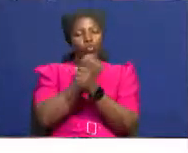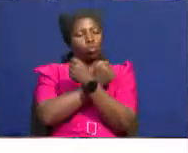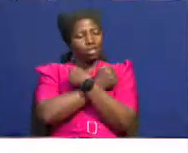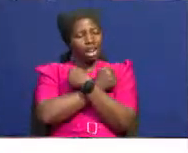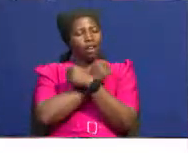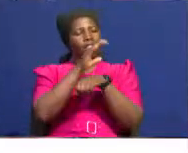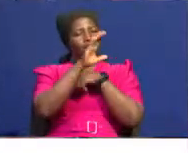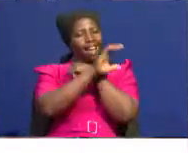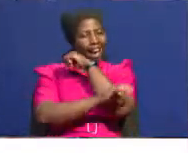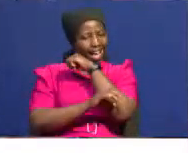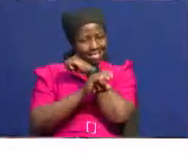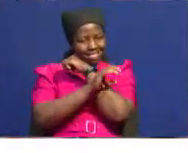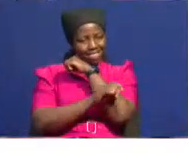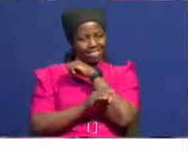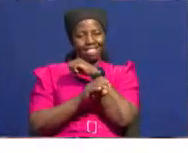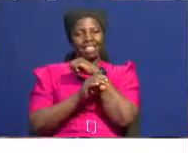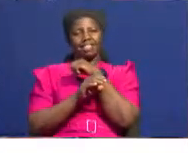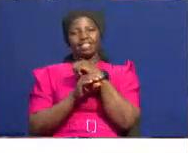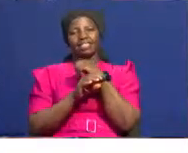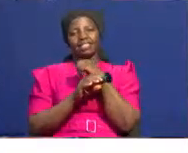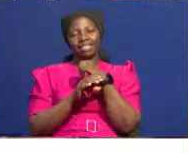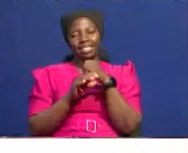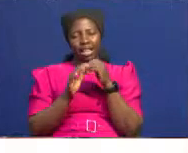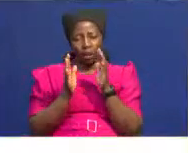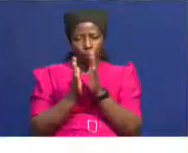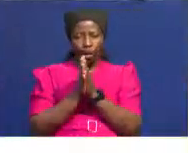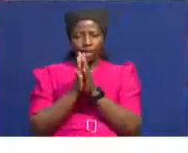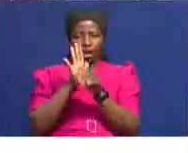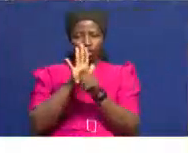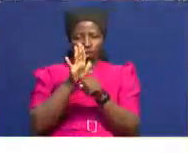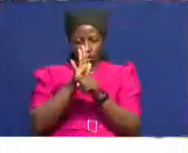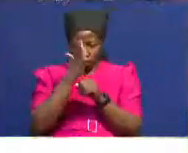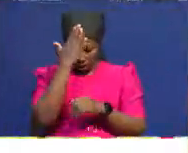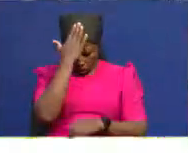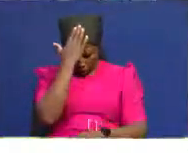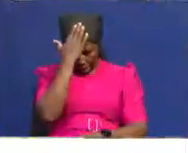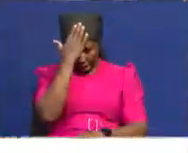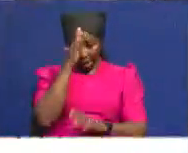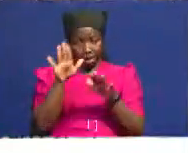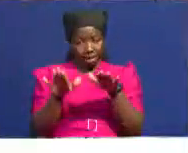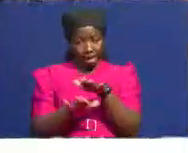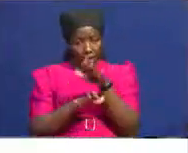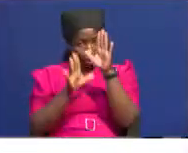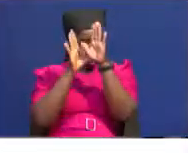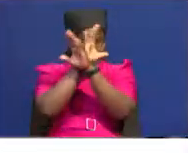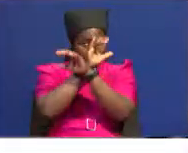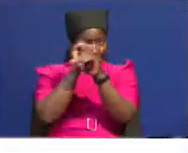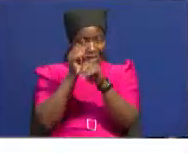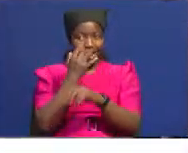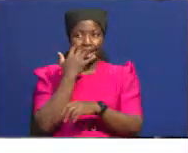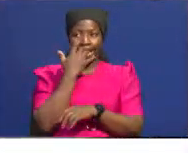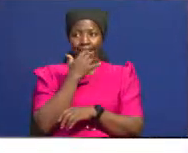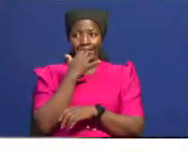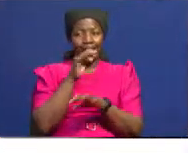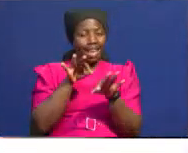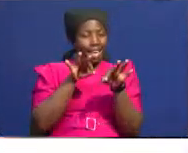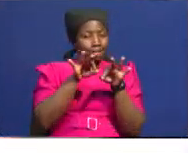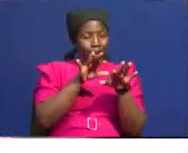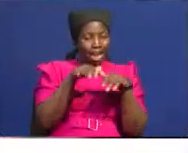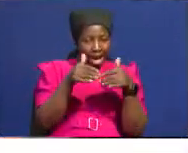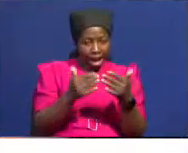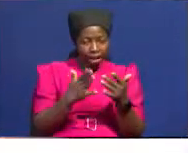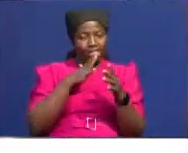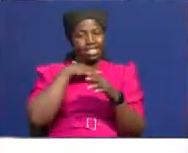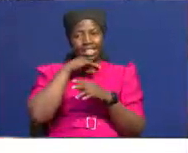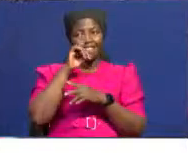citizen of Kenya with great humility. Deputy President Rigathi Gachagua narrated how the late General